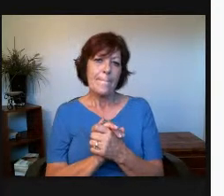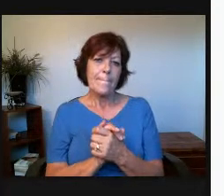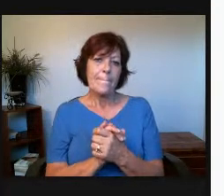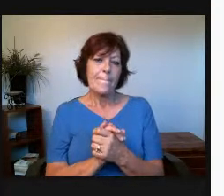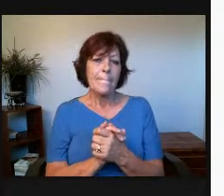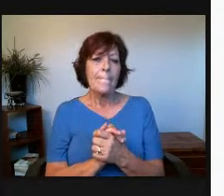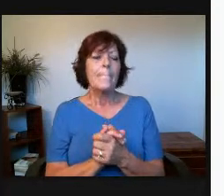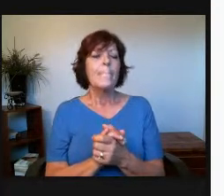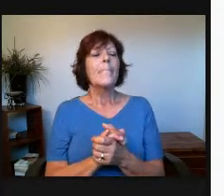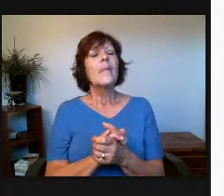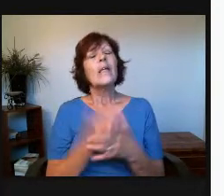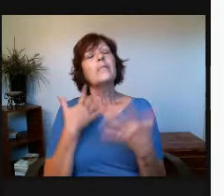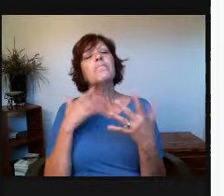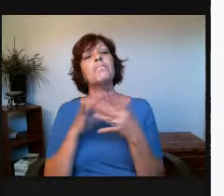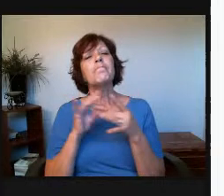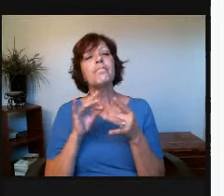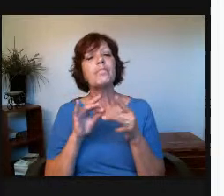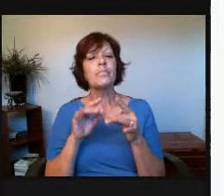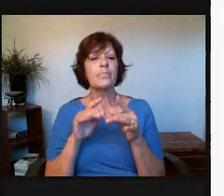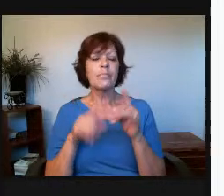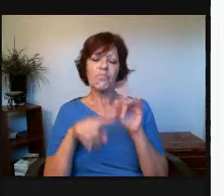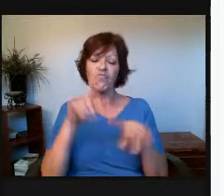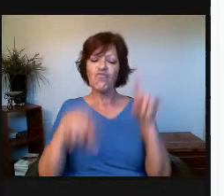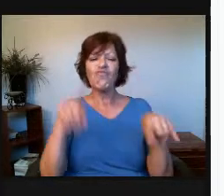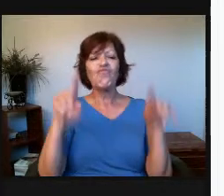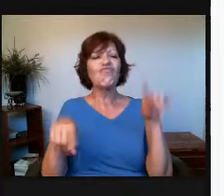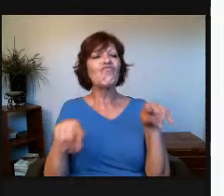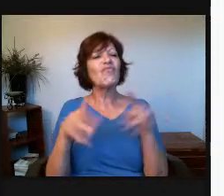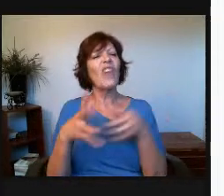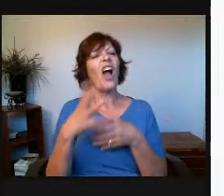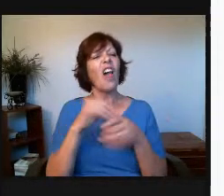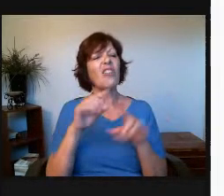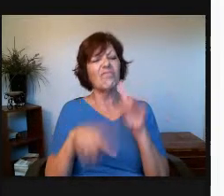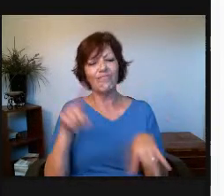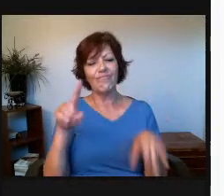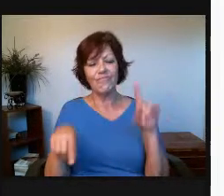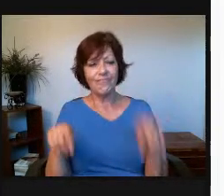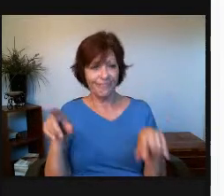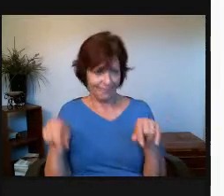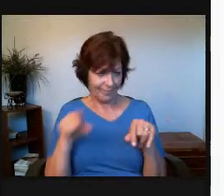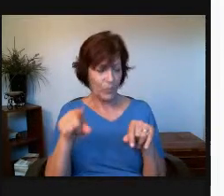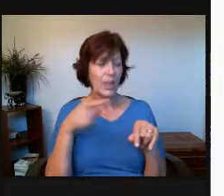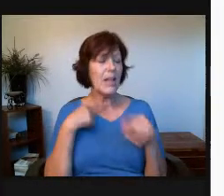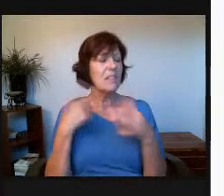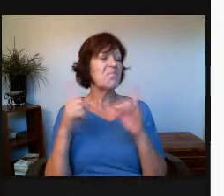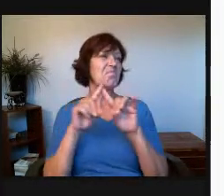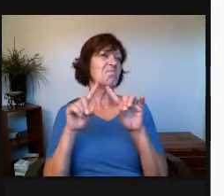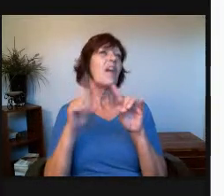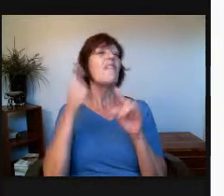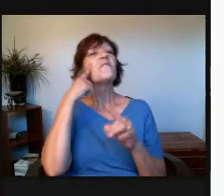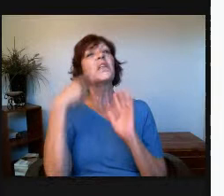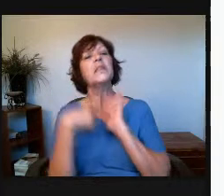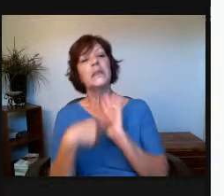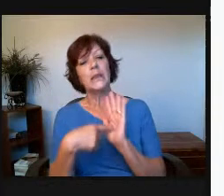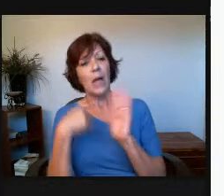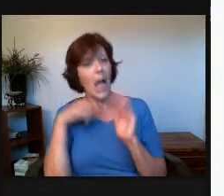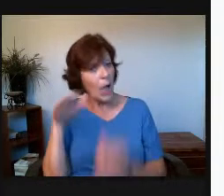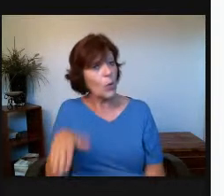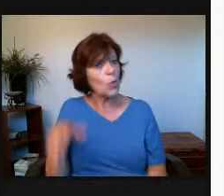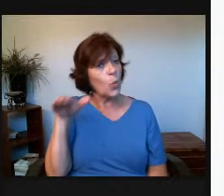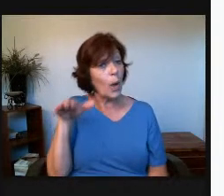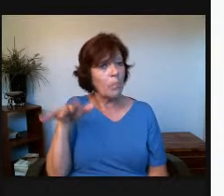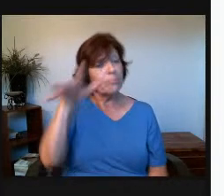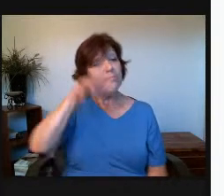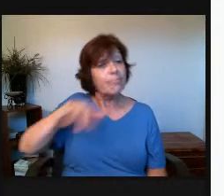So let's talk about culturally diverse populations. If you come from a culturally diverse family, for example, I grew up in a